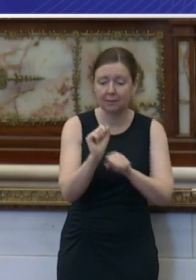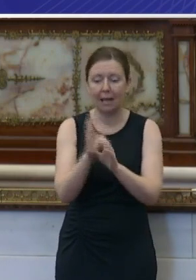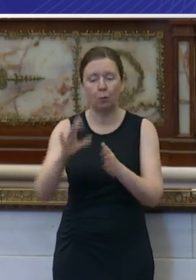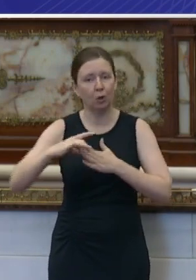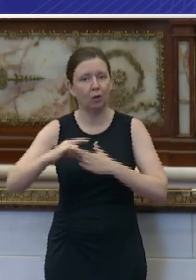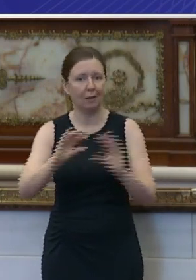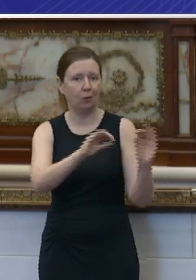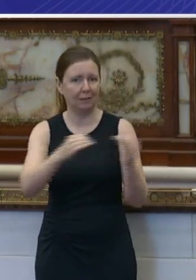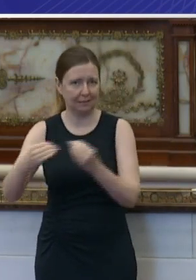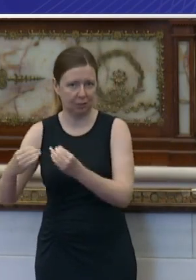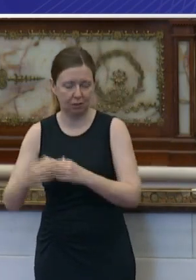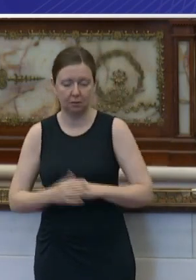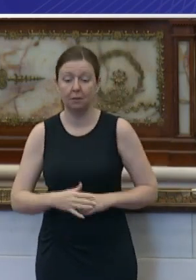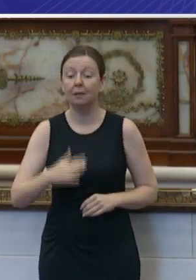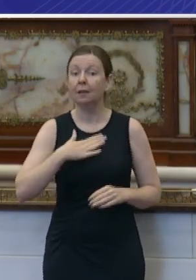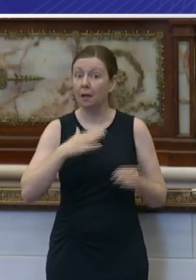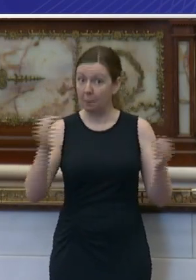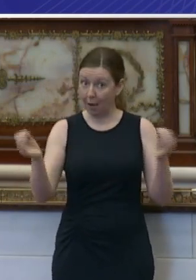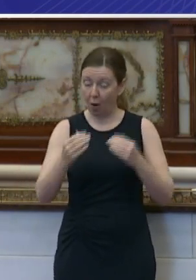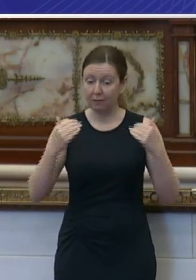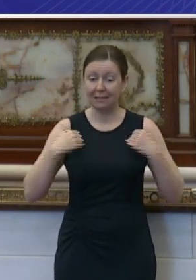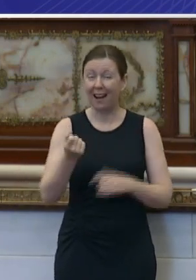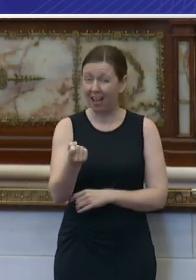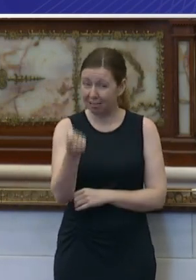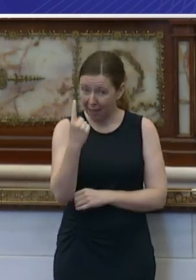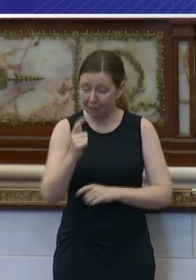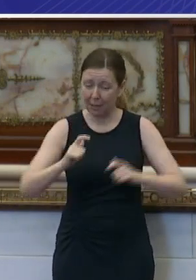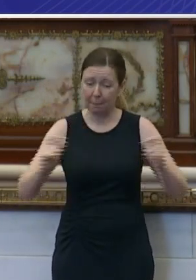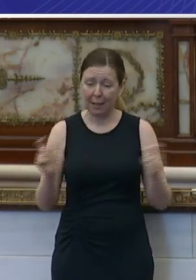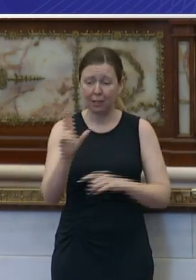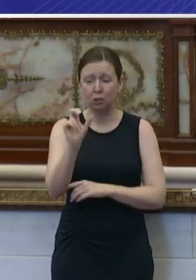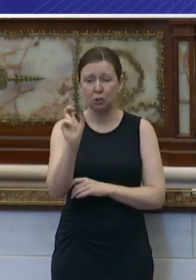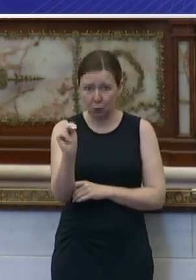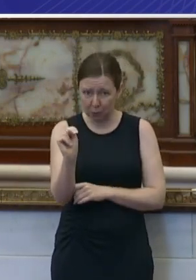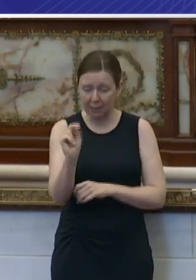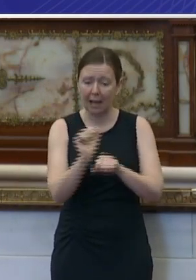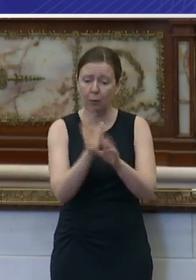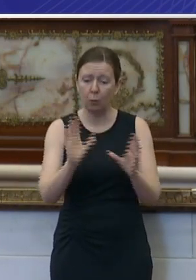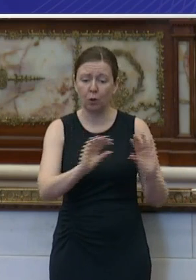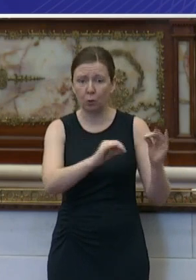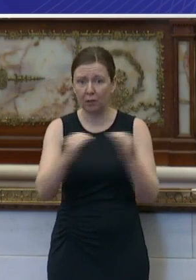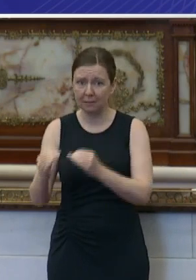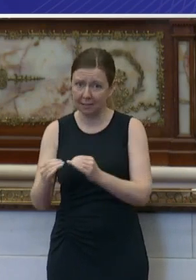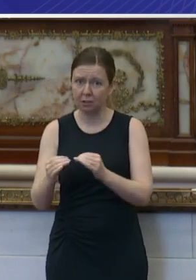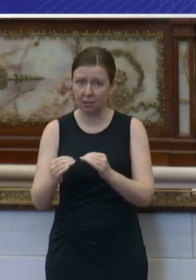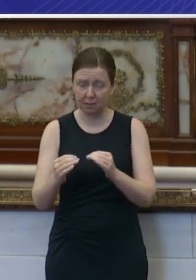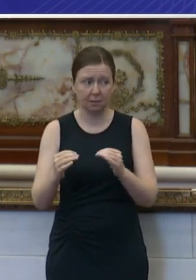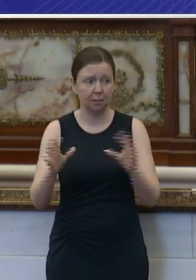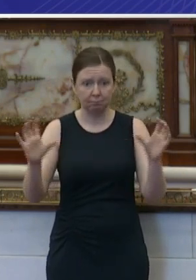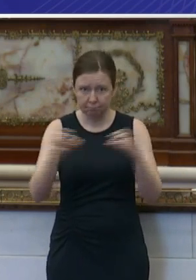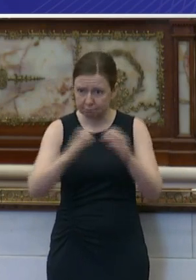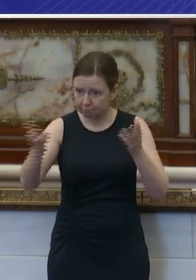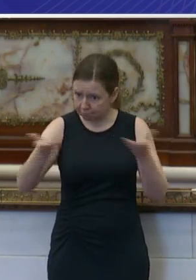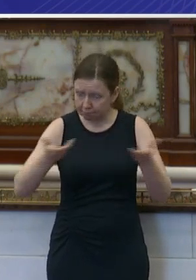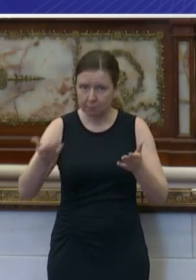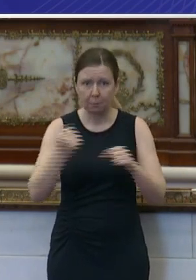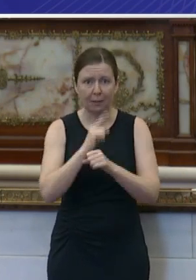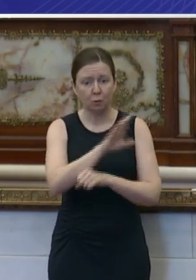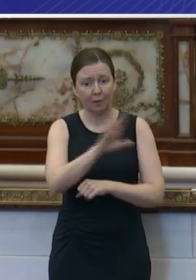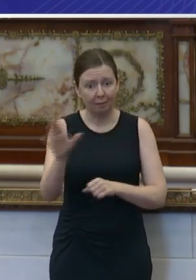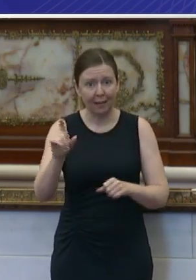organizations. My office held 11 major union and worker organizations to ensure that their needs were heard